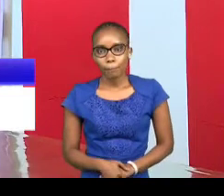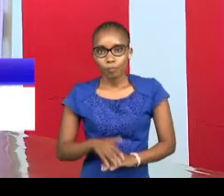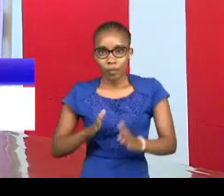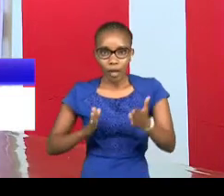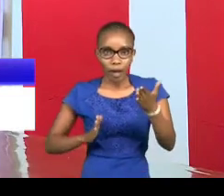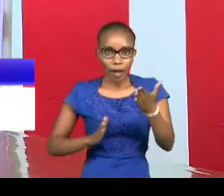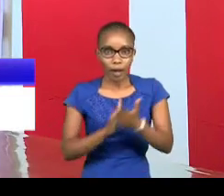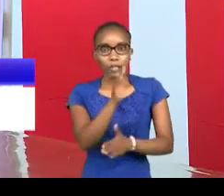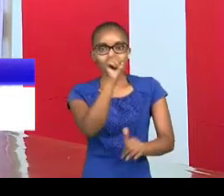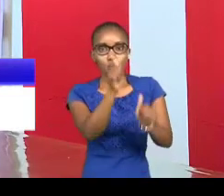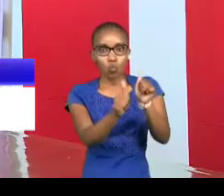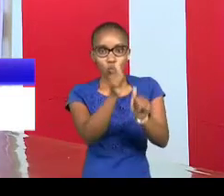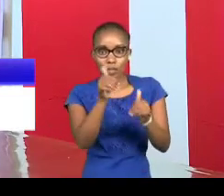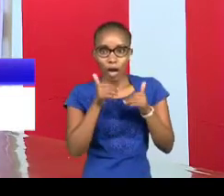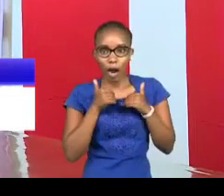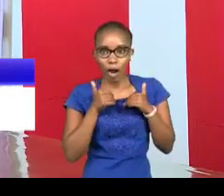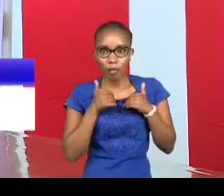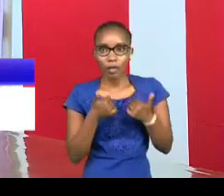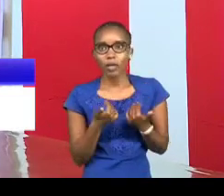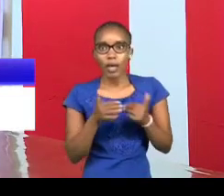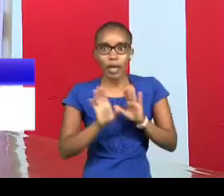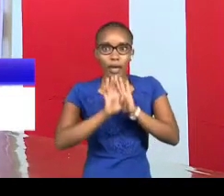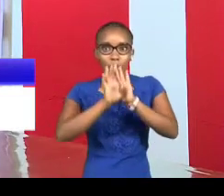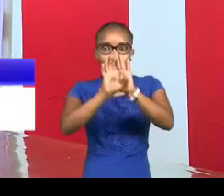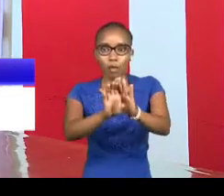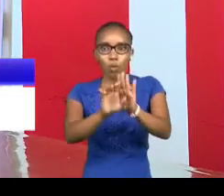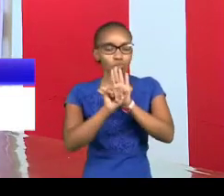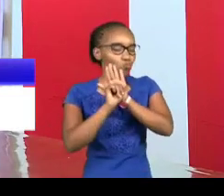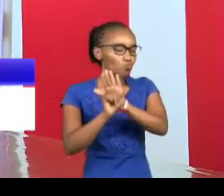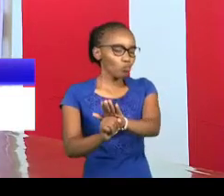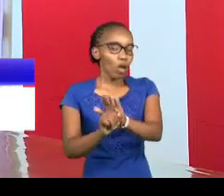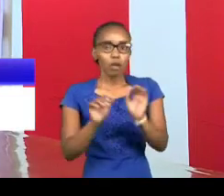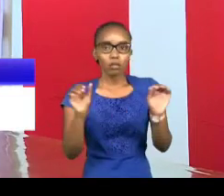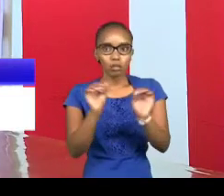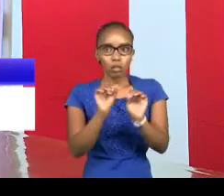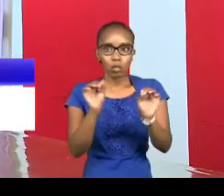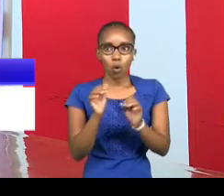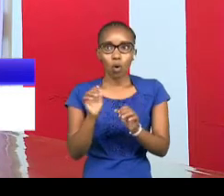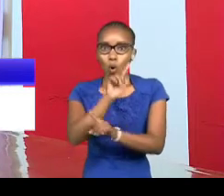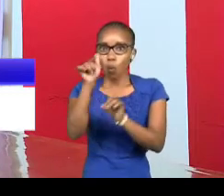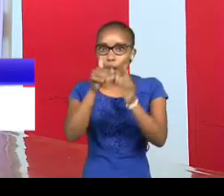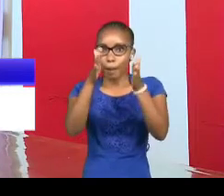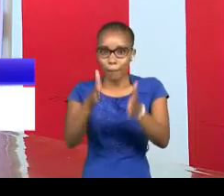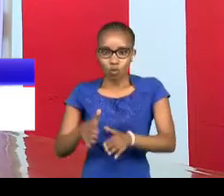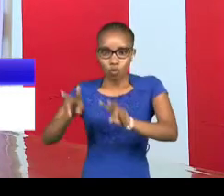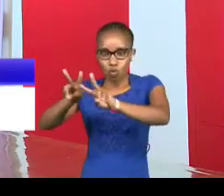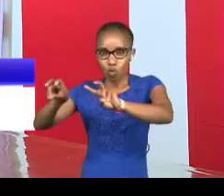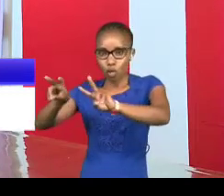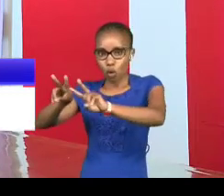tenants have, the right not to be discriminated against when one is looking for a house.